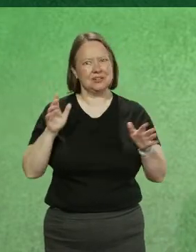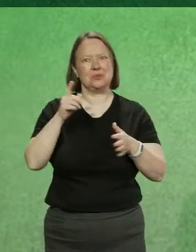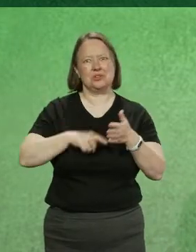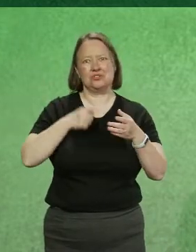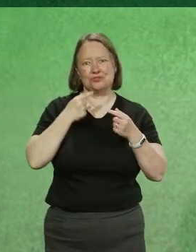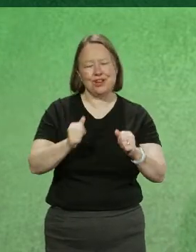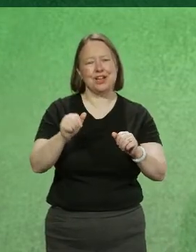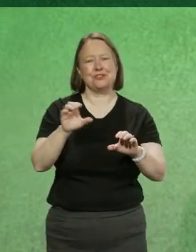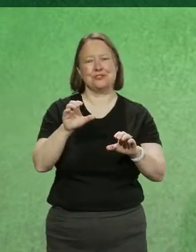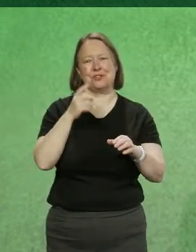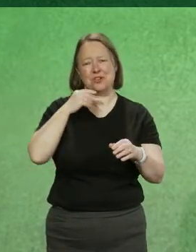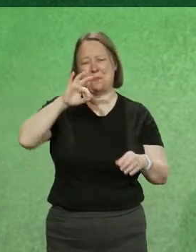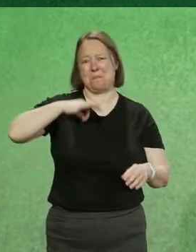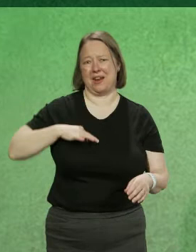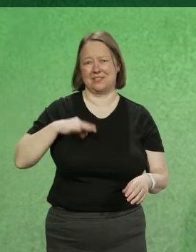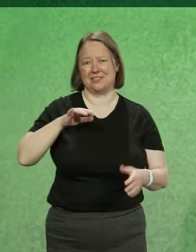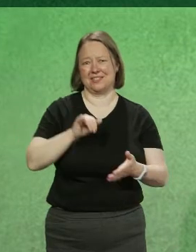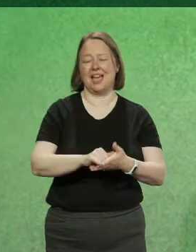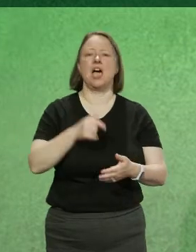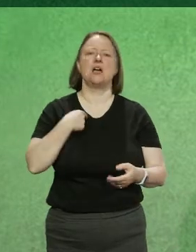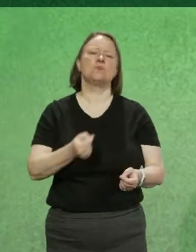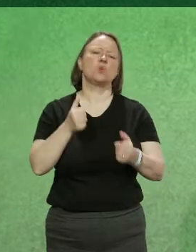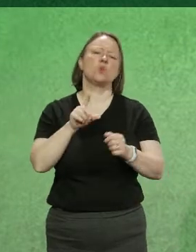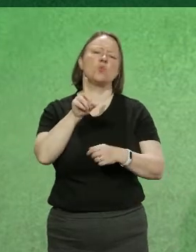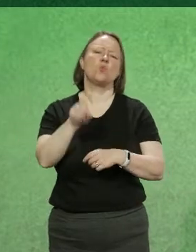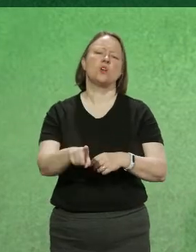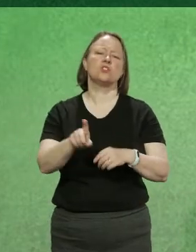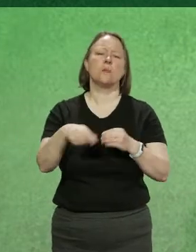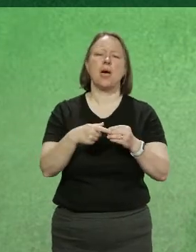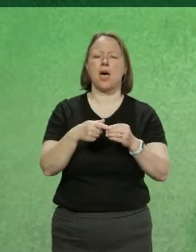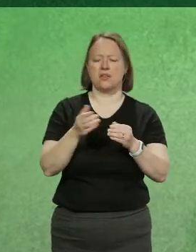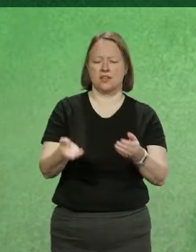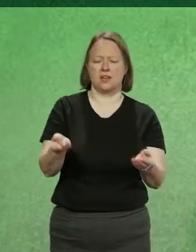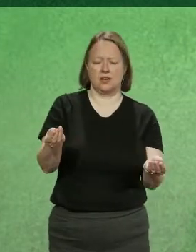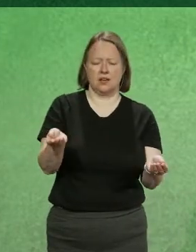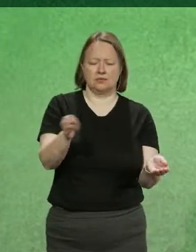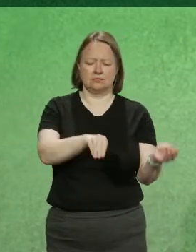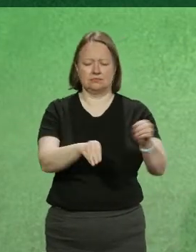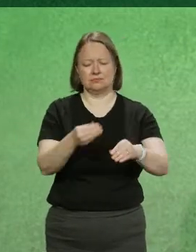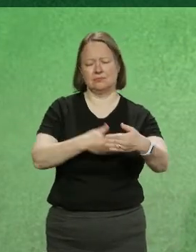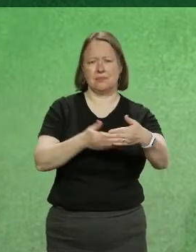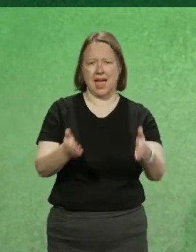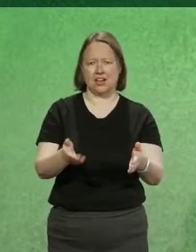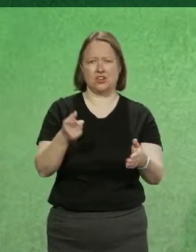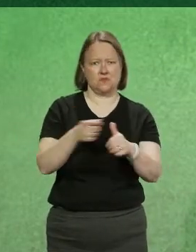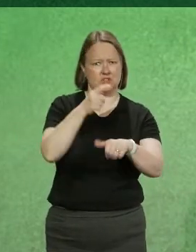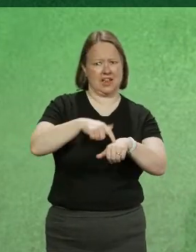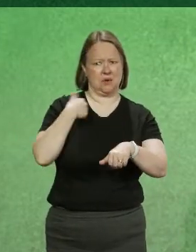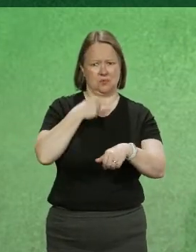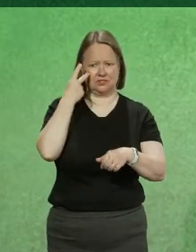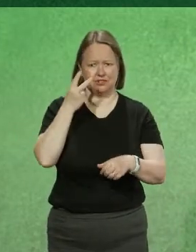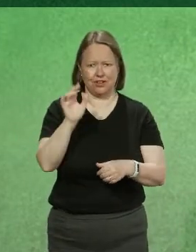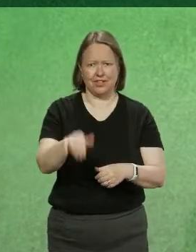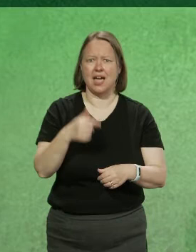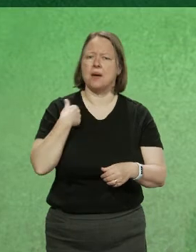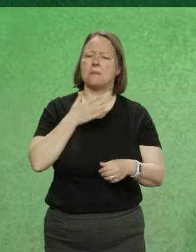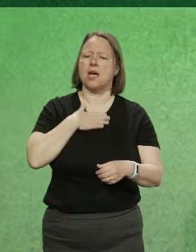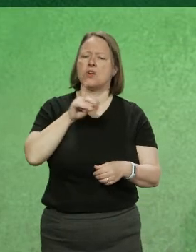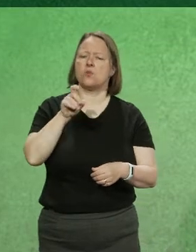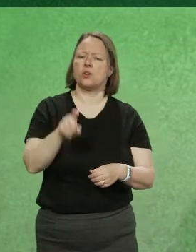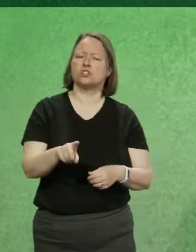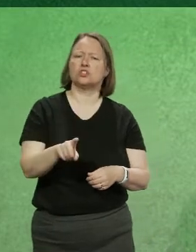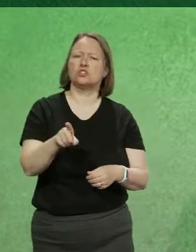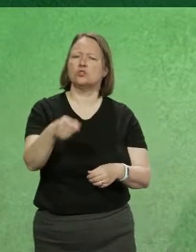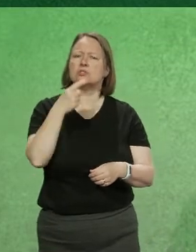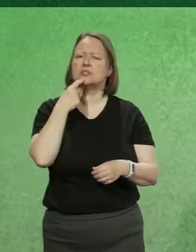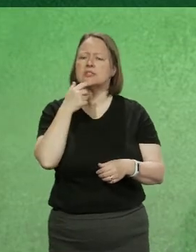the benefits of it are. I have a quick question just about the packaging. I think it's the first time we've seen it. I just have a question about,